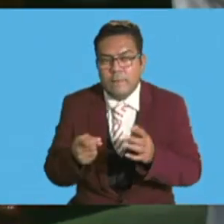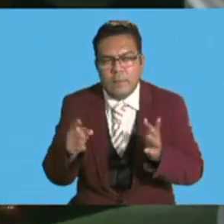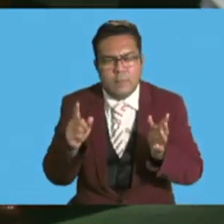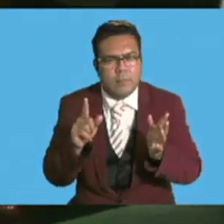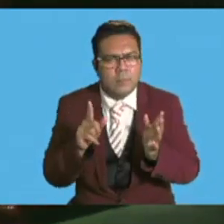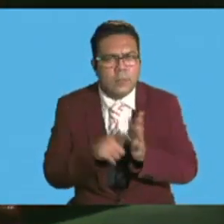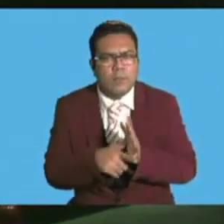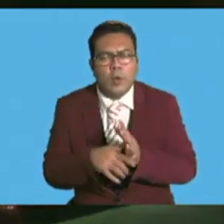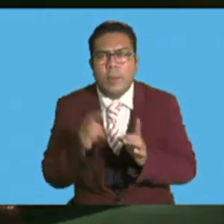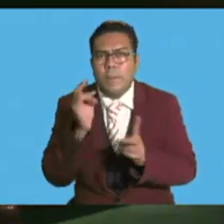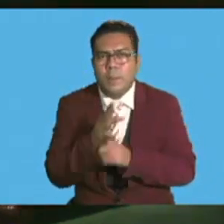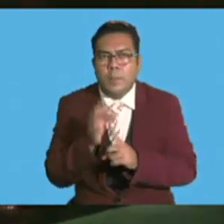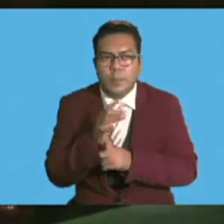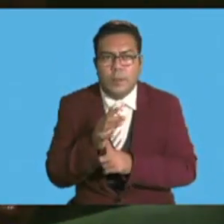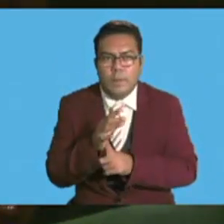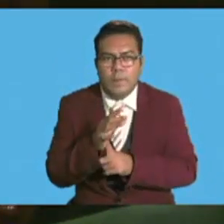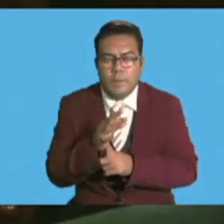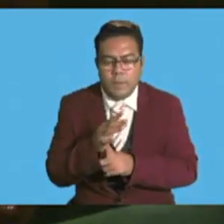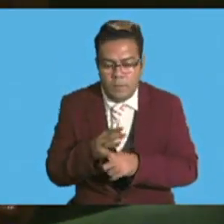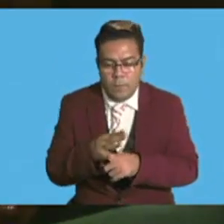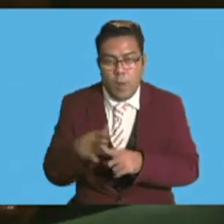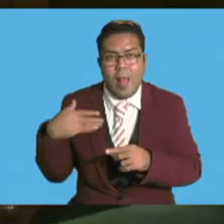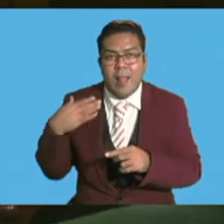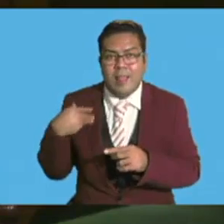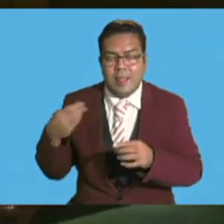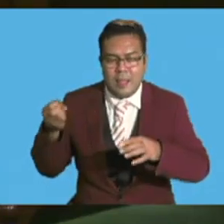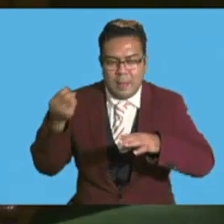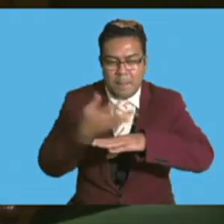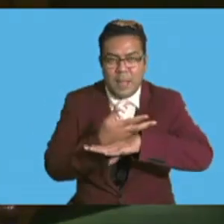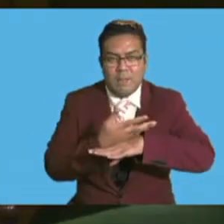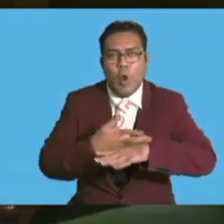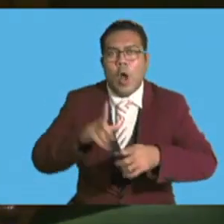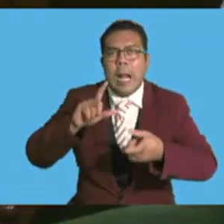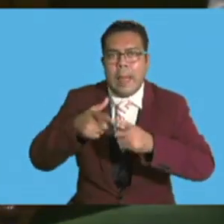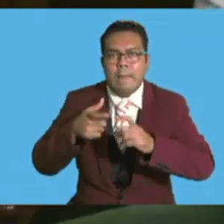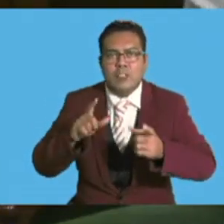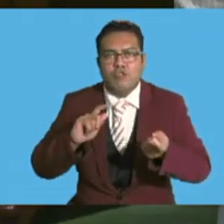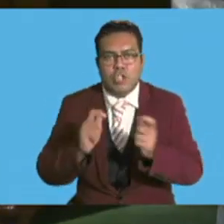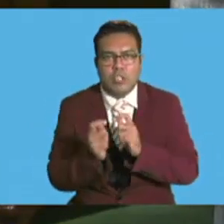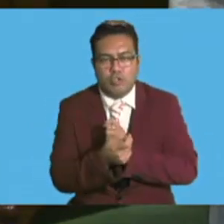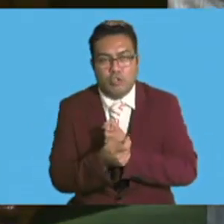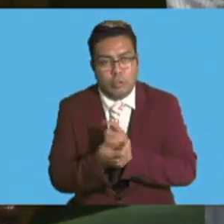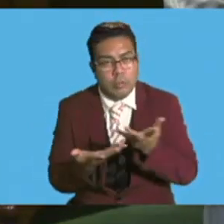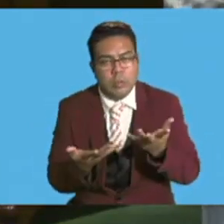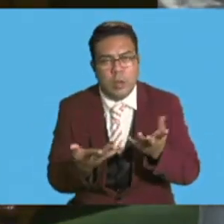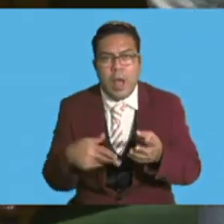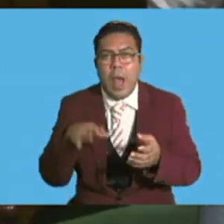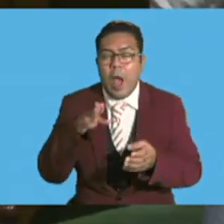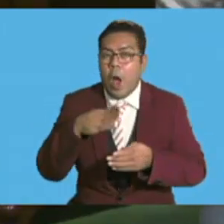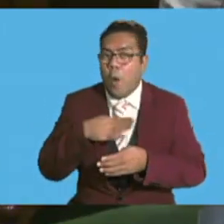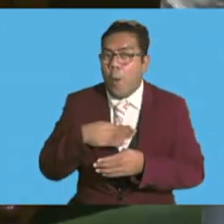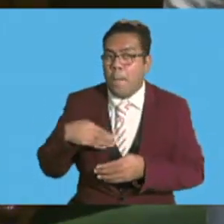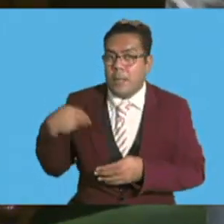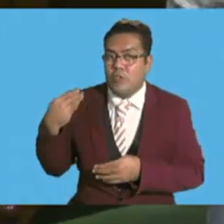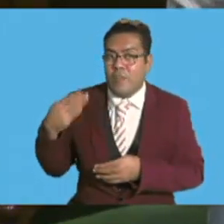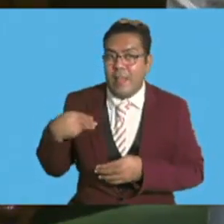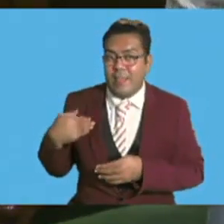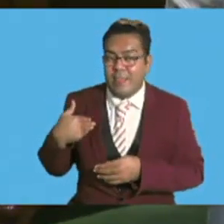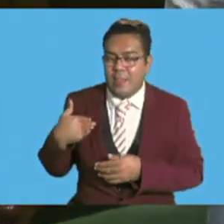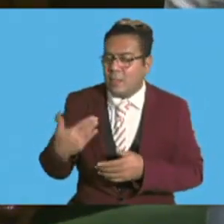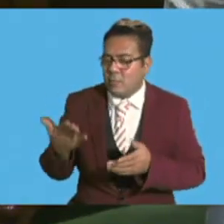a key strategy to dealing with adverse health impacts of climate change. Our ministry is committed to reducing the effects of